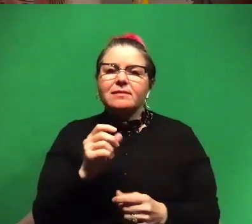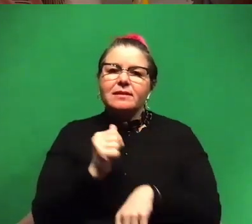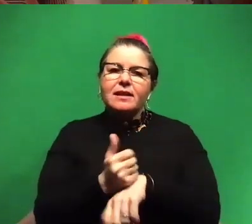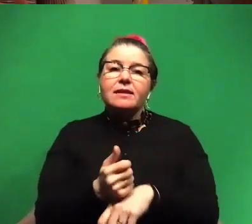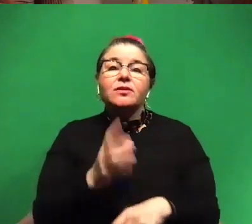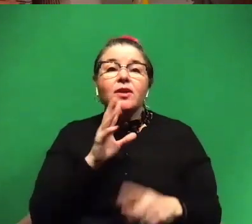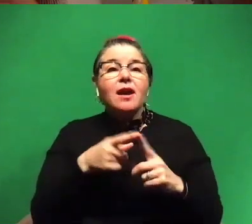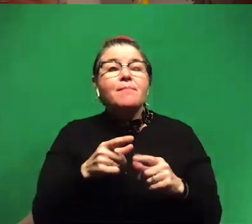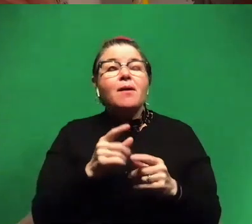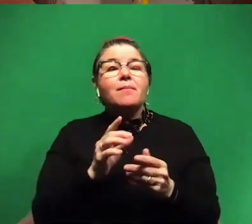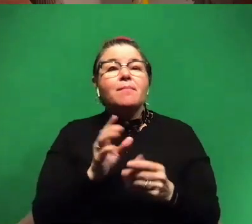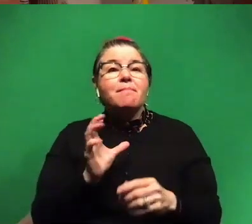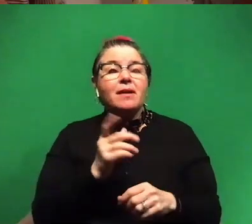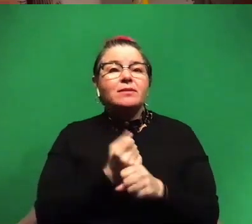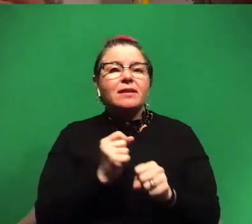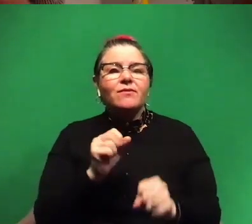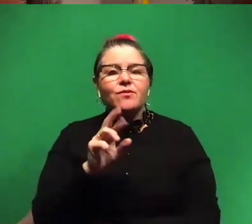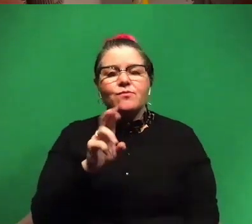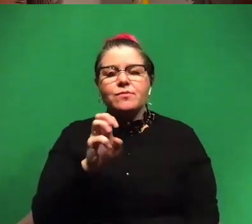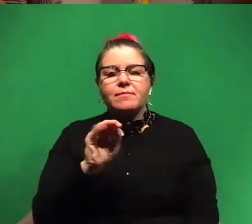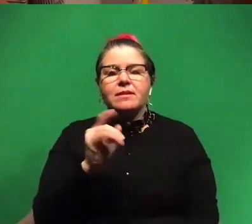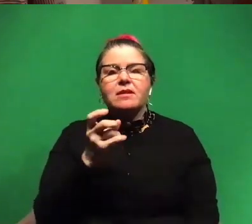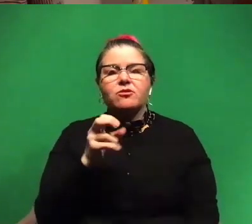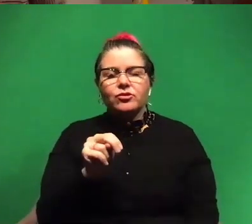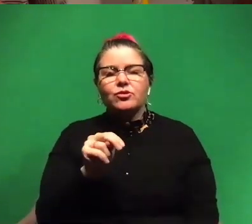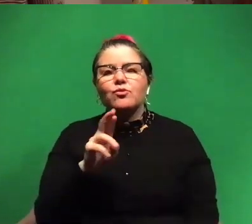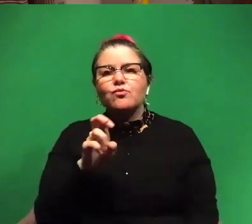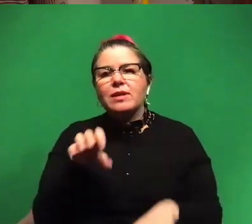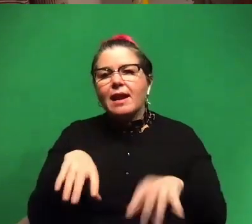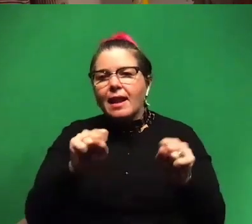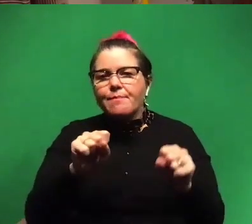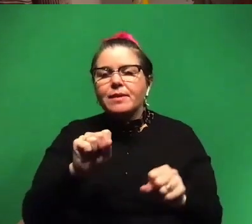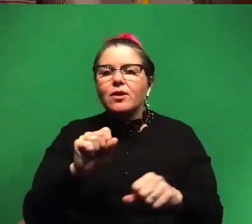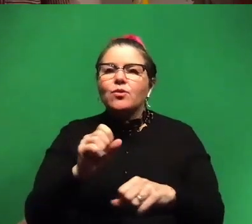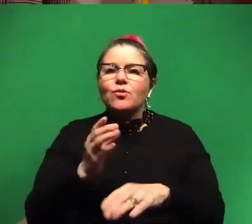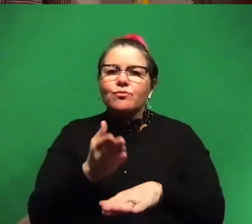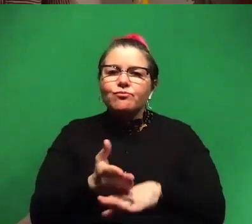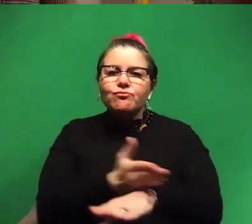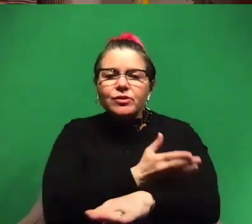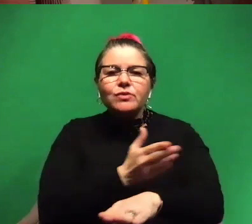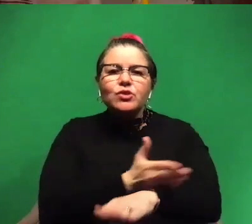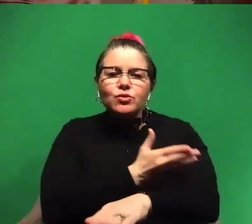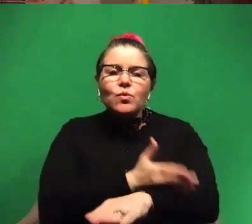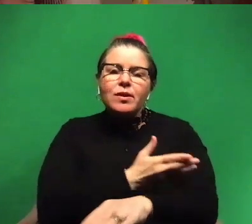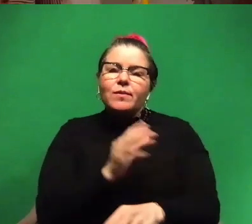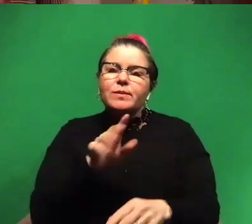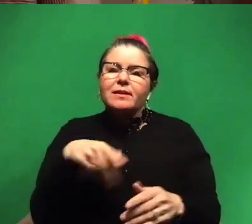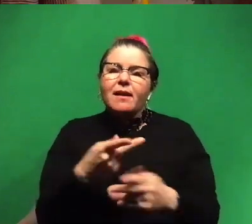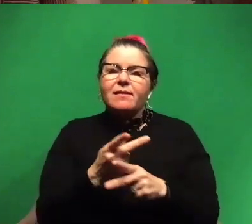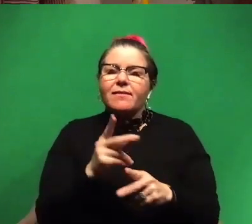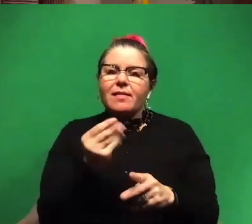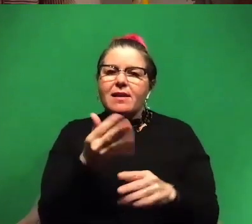them safe or what's called remediating or reclaiming or restoring some of these extractive